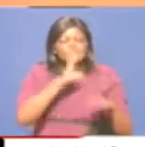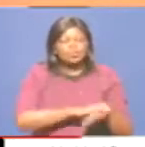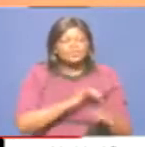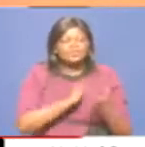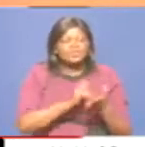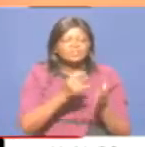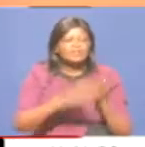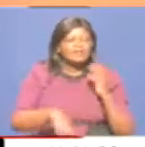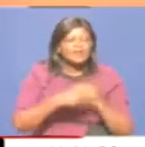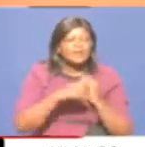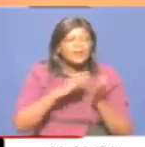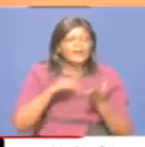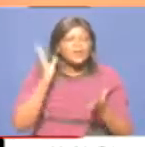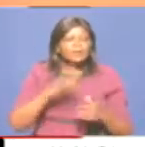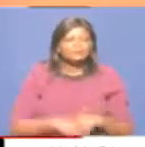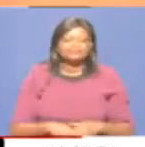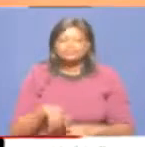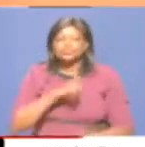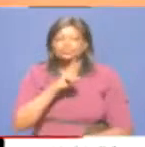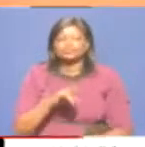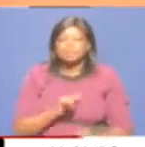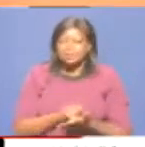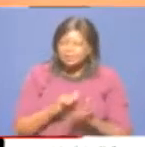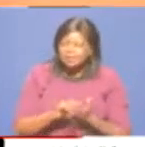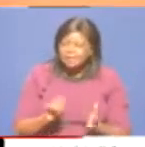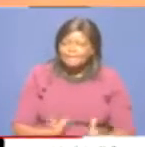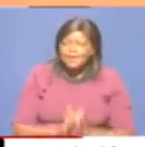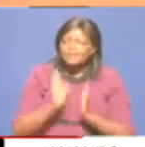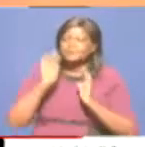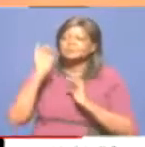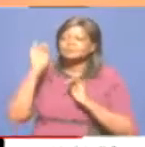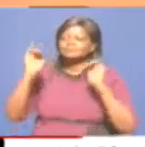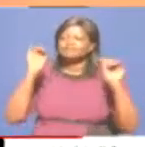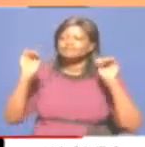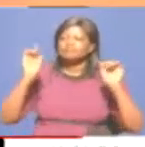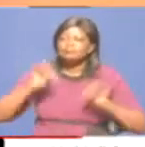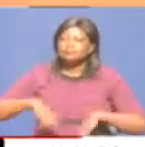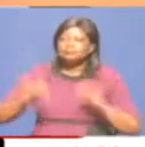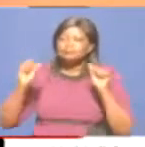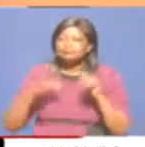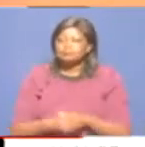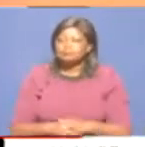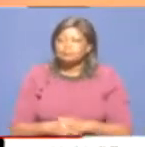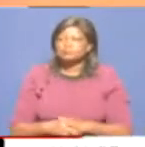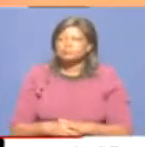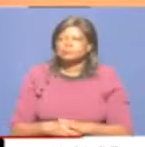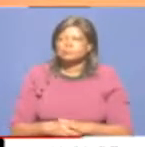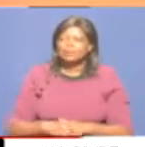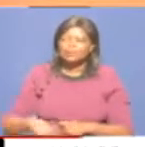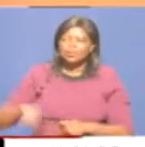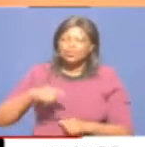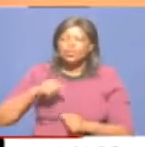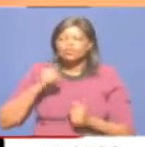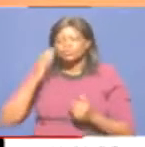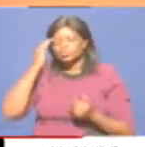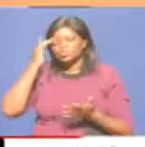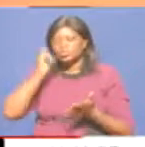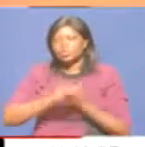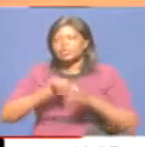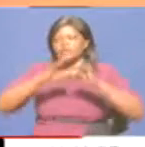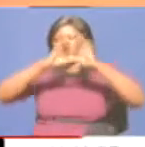more? You know, that is the question that the public are asking. Yes, while we also know that we have devolved